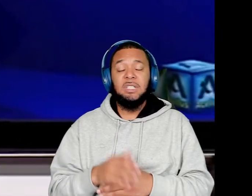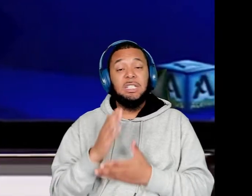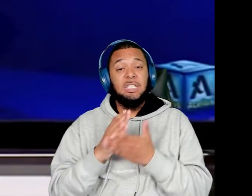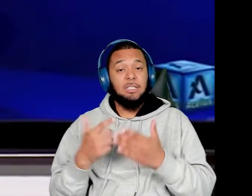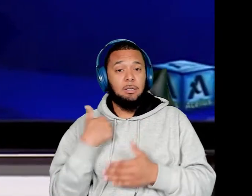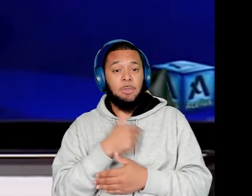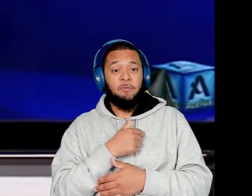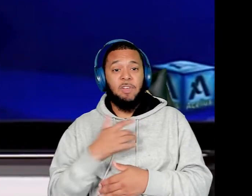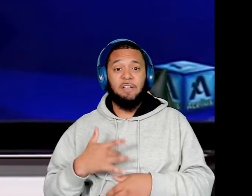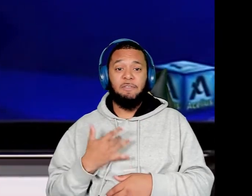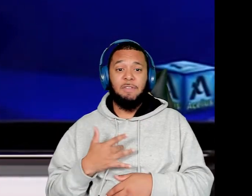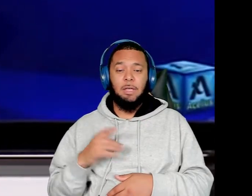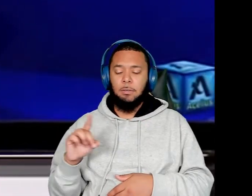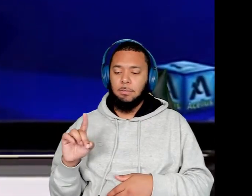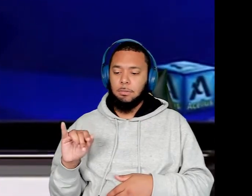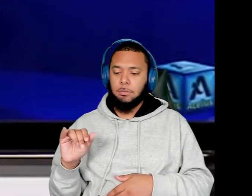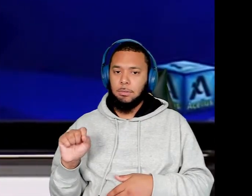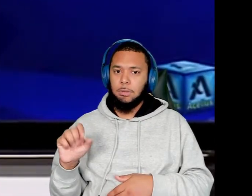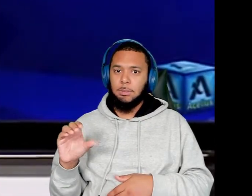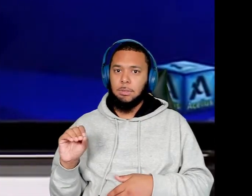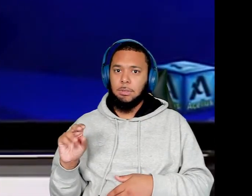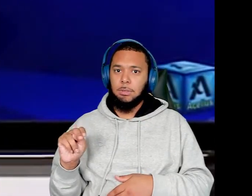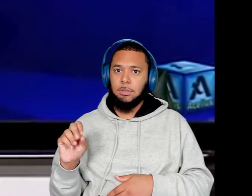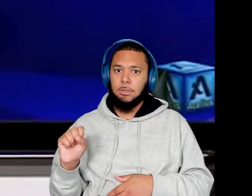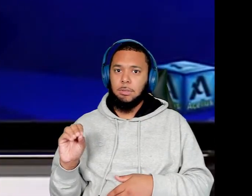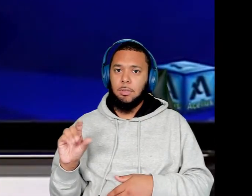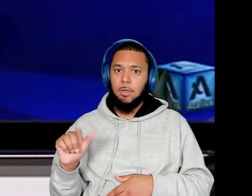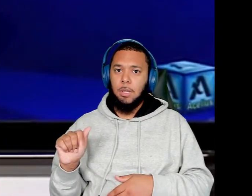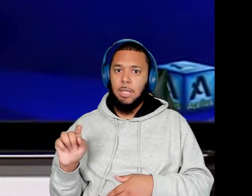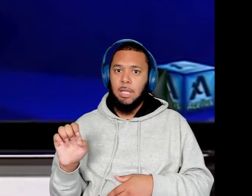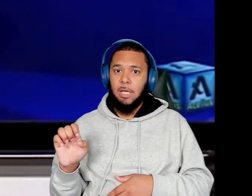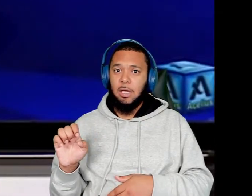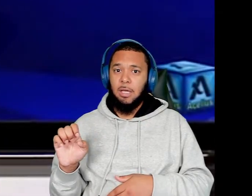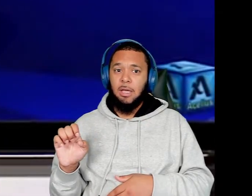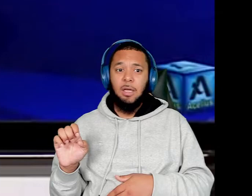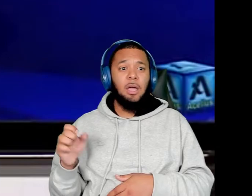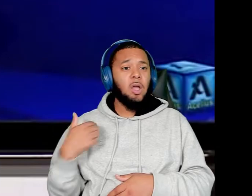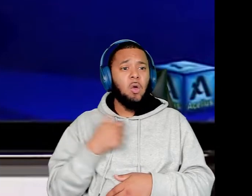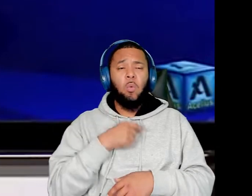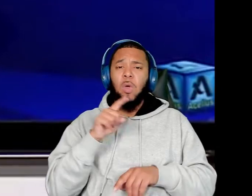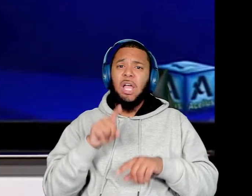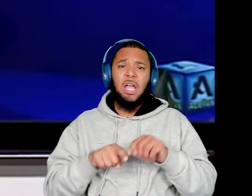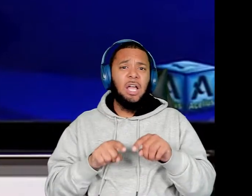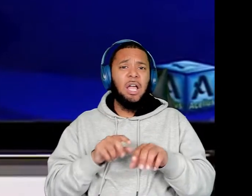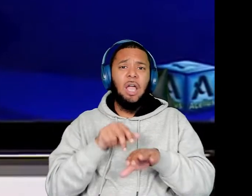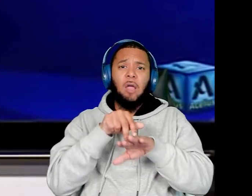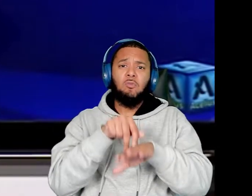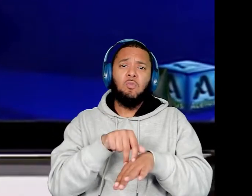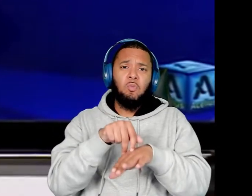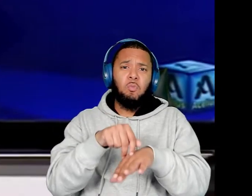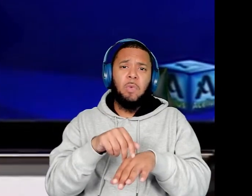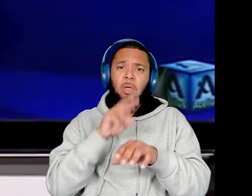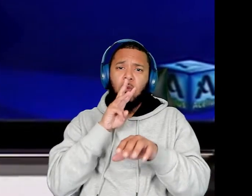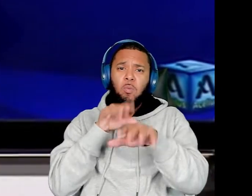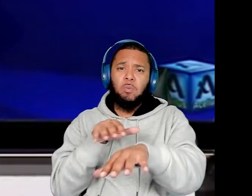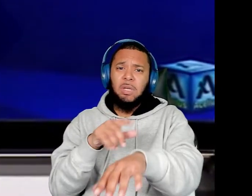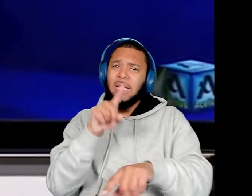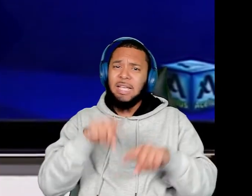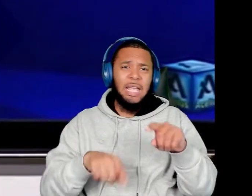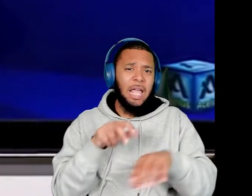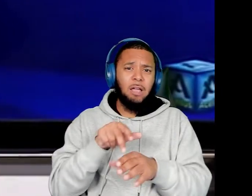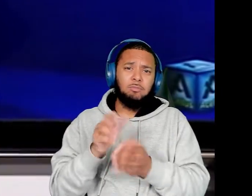on the river. At least our parents would not let us. Disconsolate might be a word you don't quite understand the meaning